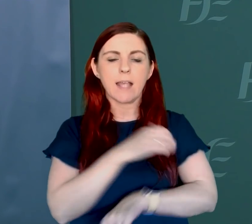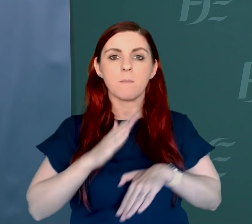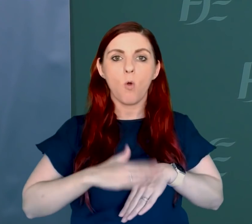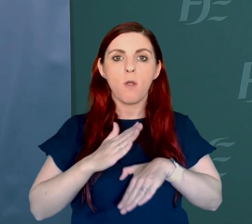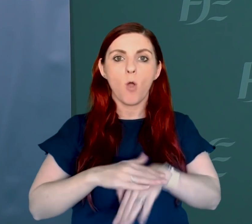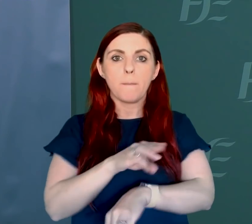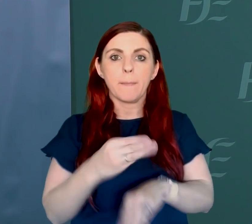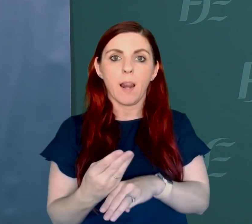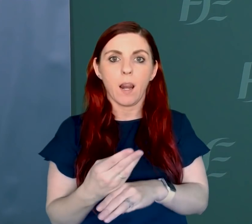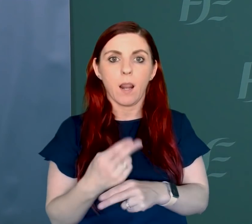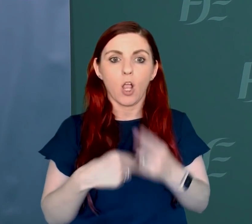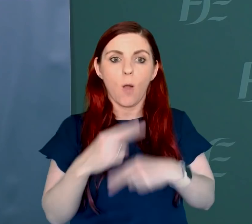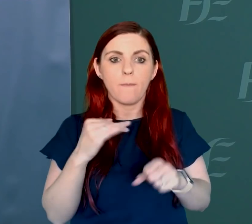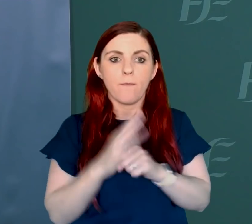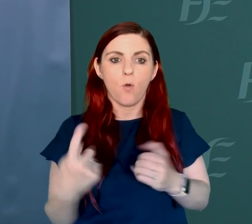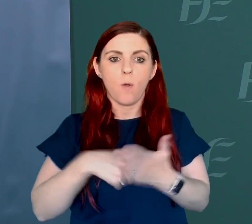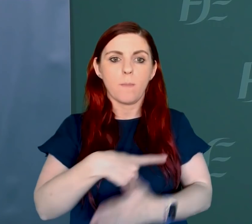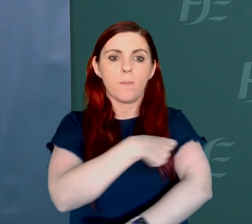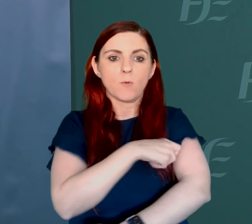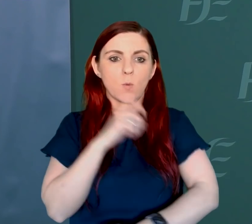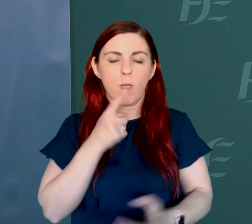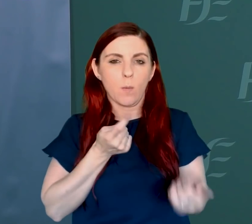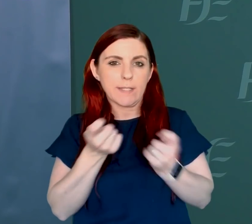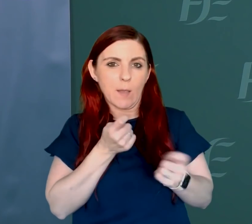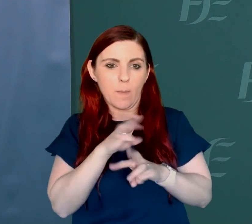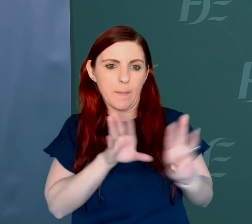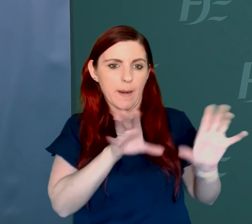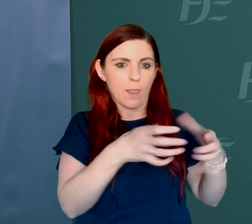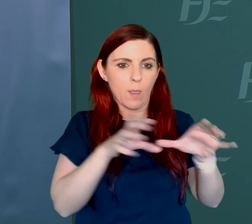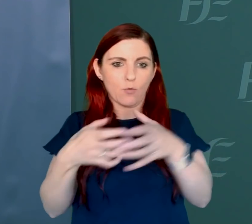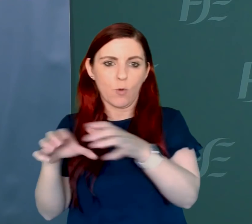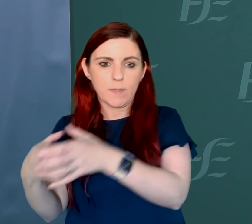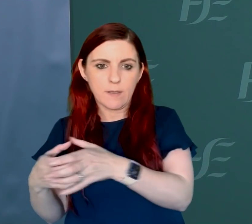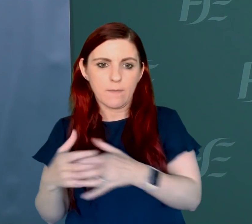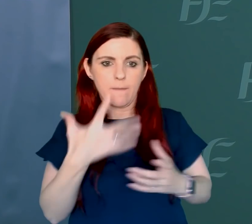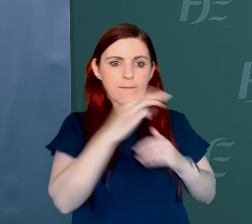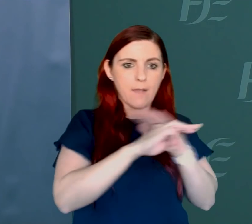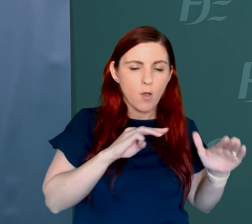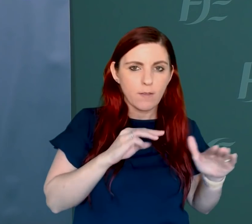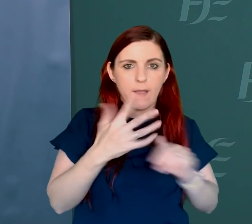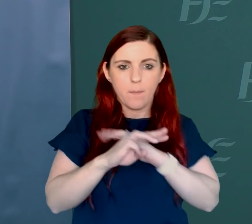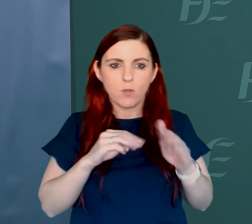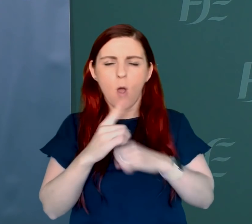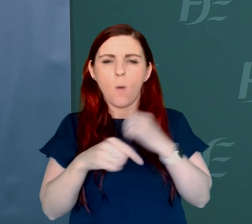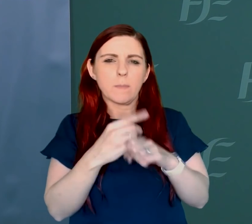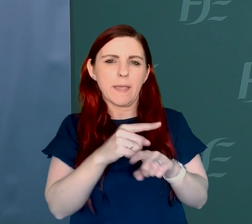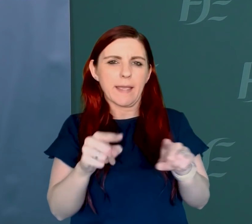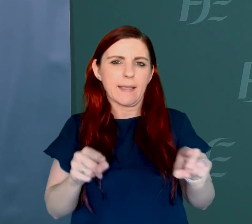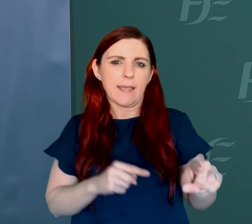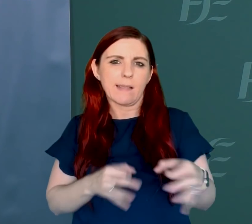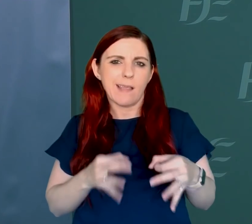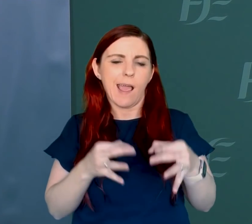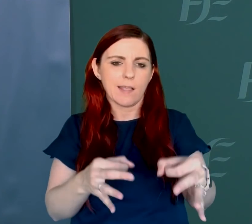forward, we will be dealing with people, the groups, relative groups from the 5 month. There will always be a lag, so it's impossible to clear